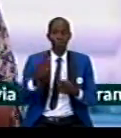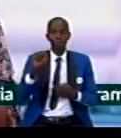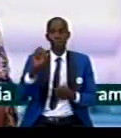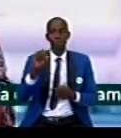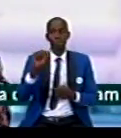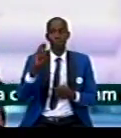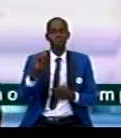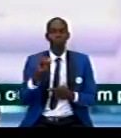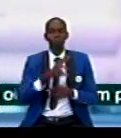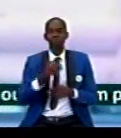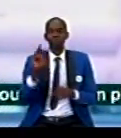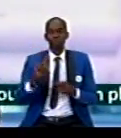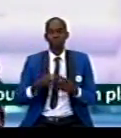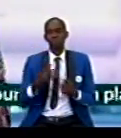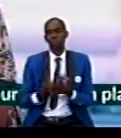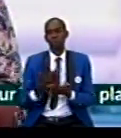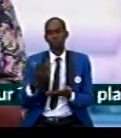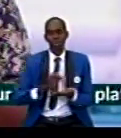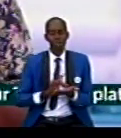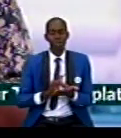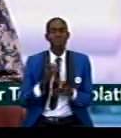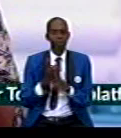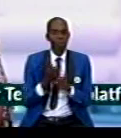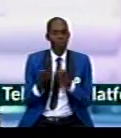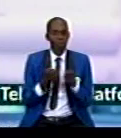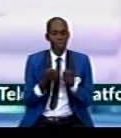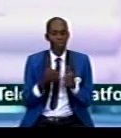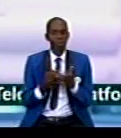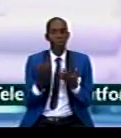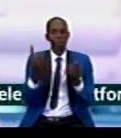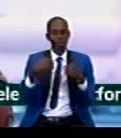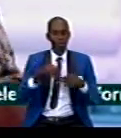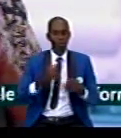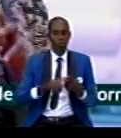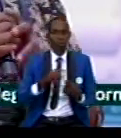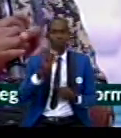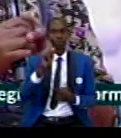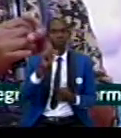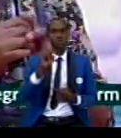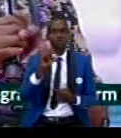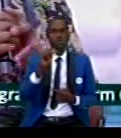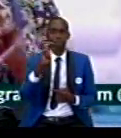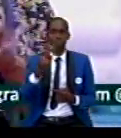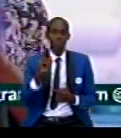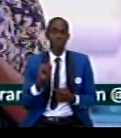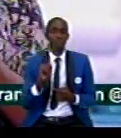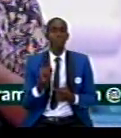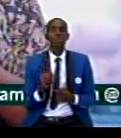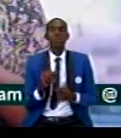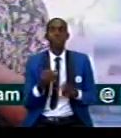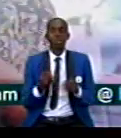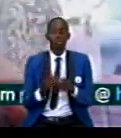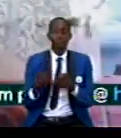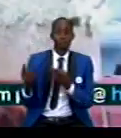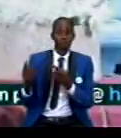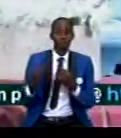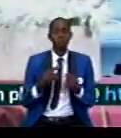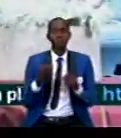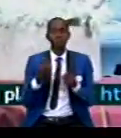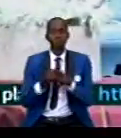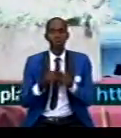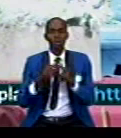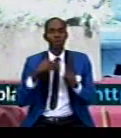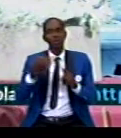Asaba. And as I was coming, I have other expectations which I want God to do. And I want God to touch